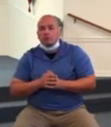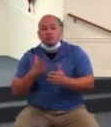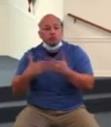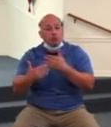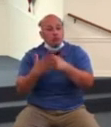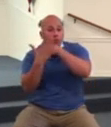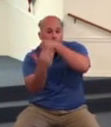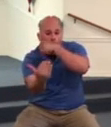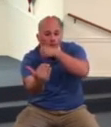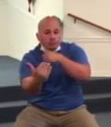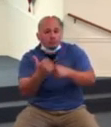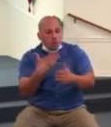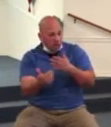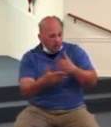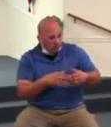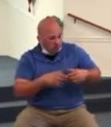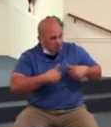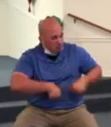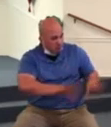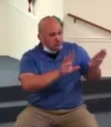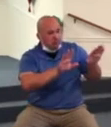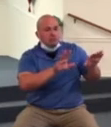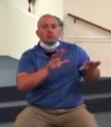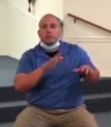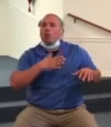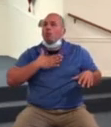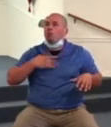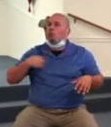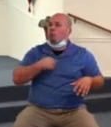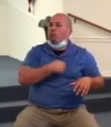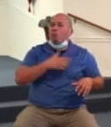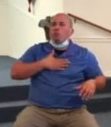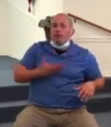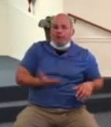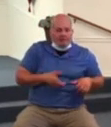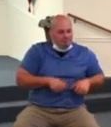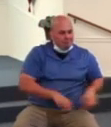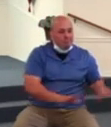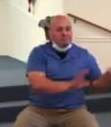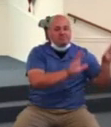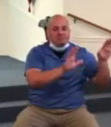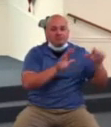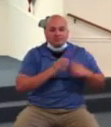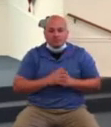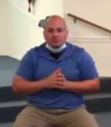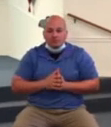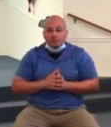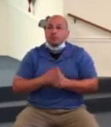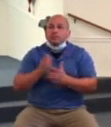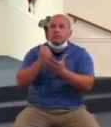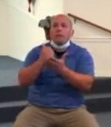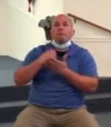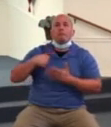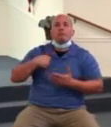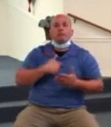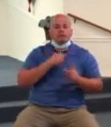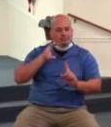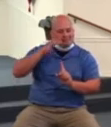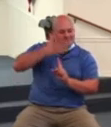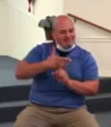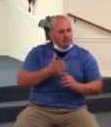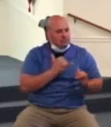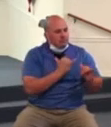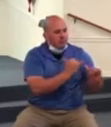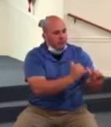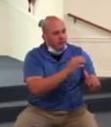whatever we need to give up to follow you. But Lord, help us to be like the parents who brought their babies to